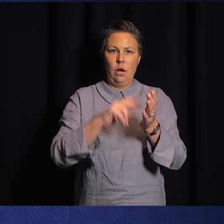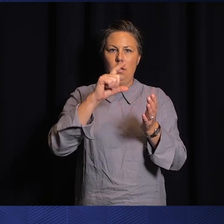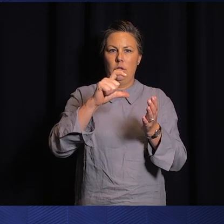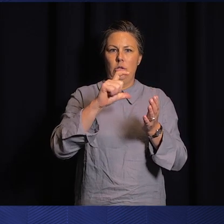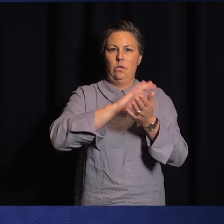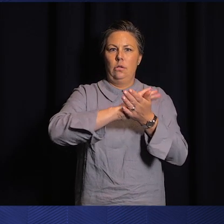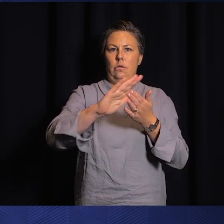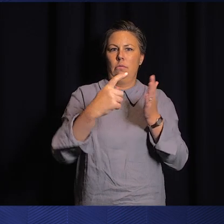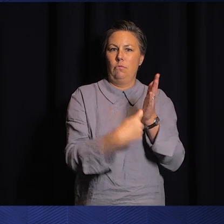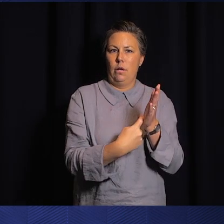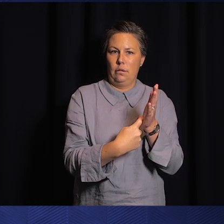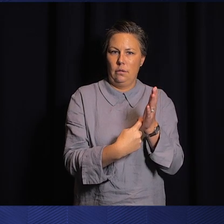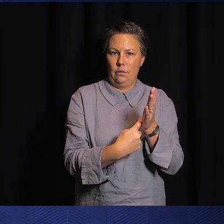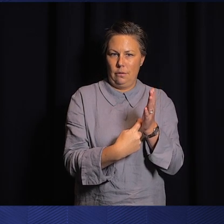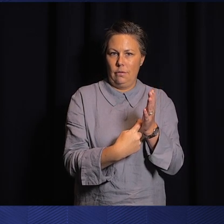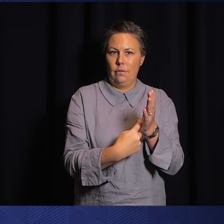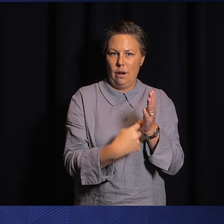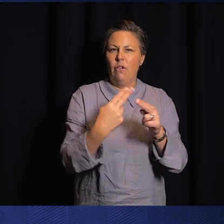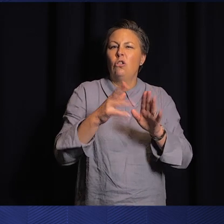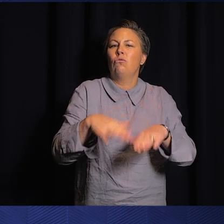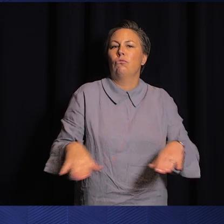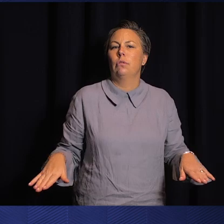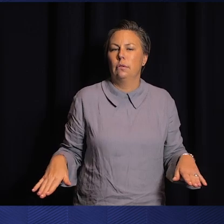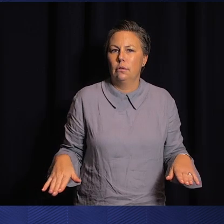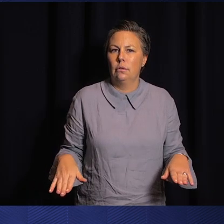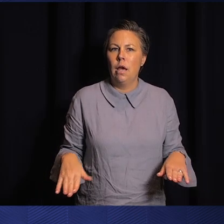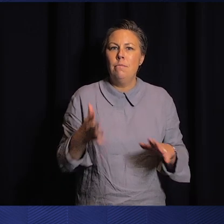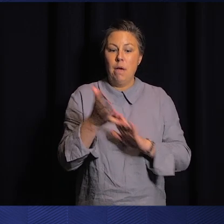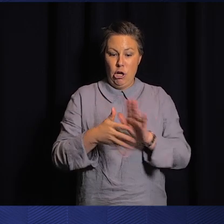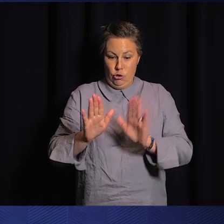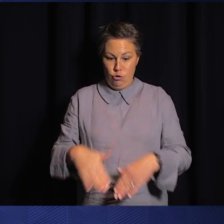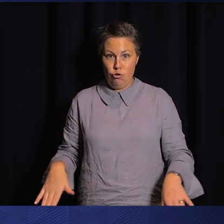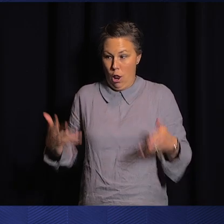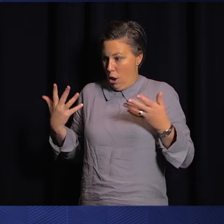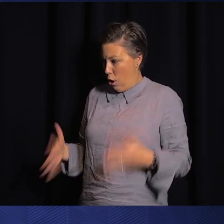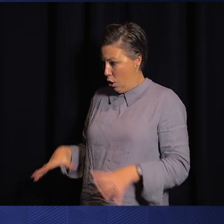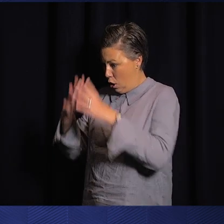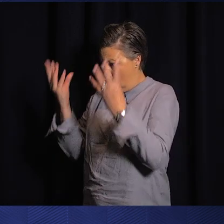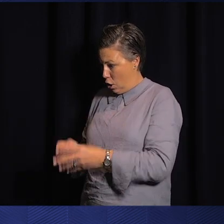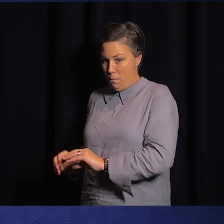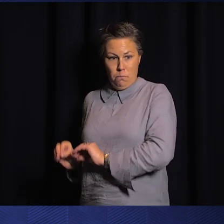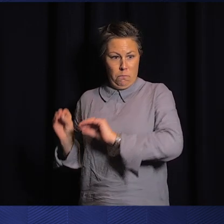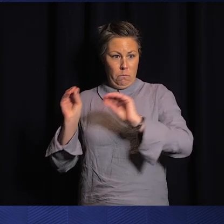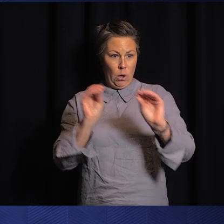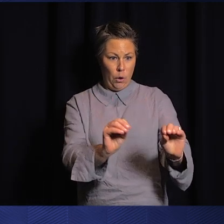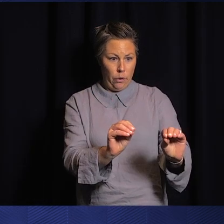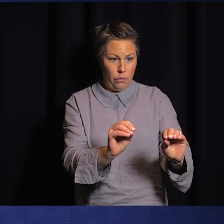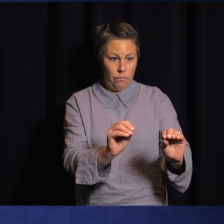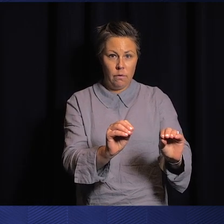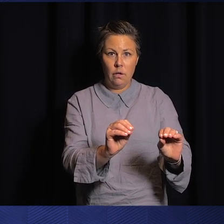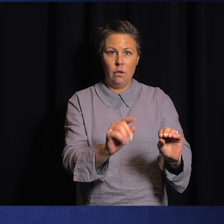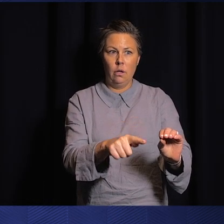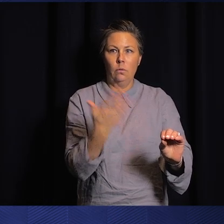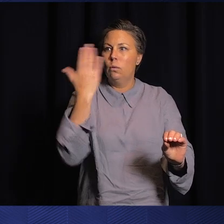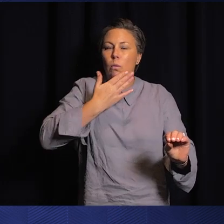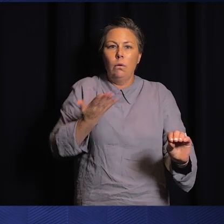rights, the right of children, particularly to education, the right to be heard, the right to